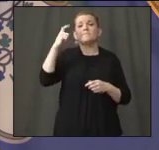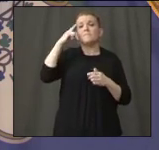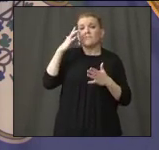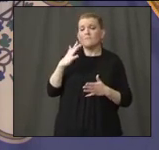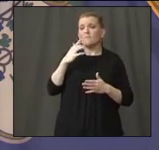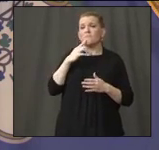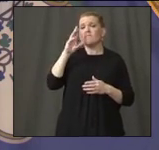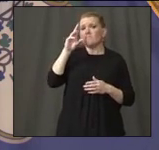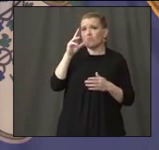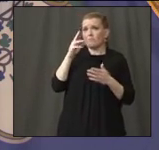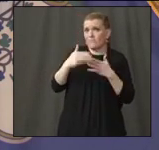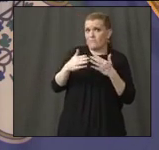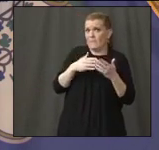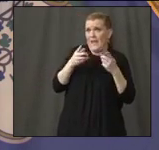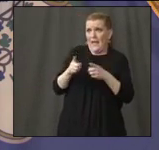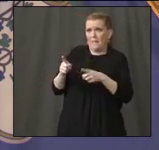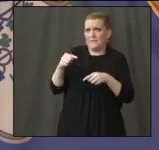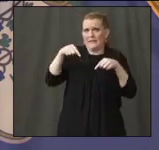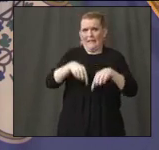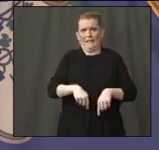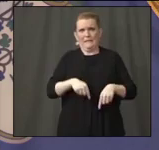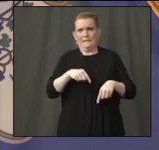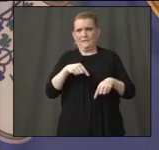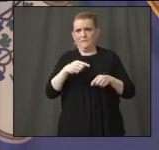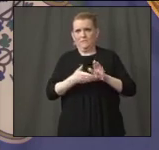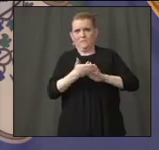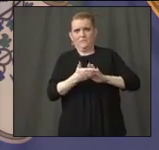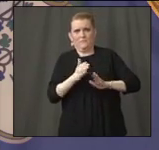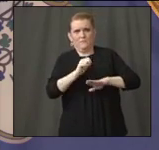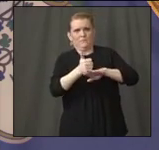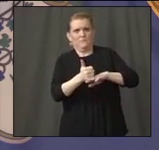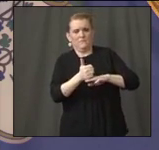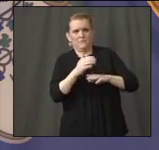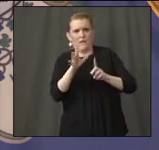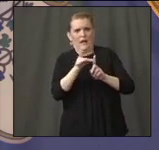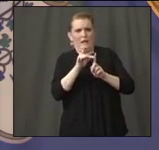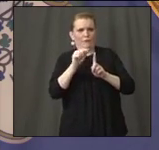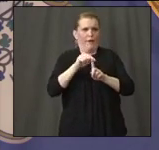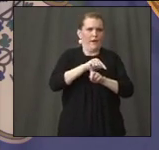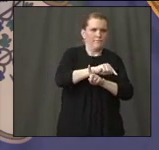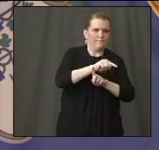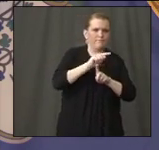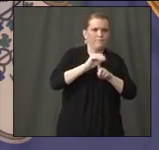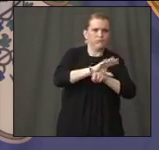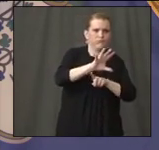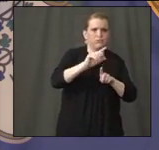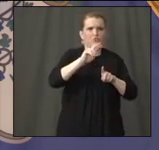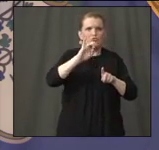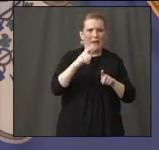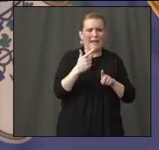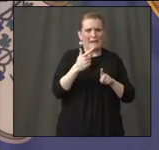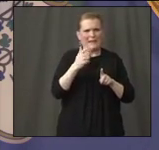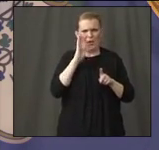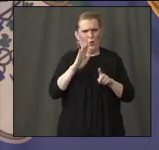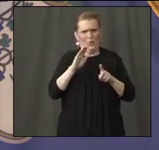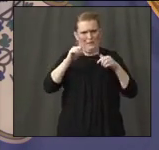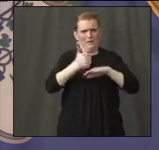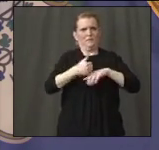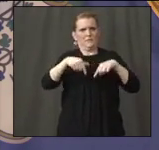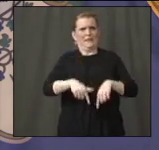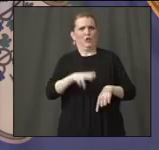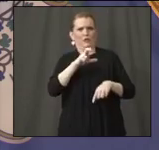thoughtfully, doing everything we can to depress the rate of increase. As I think we mentioned, we're going to run it primarily through